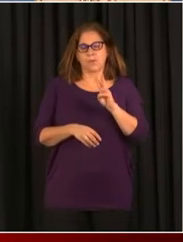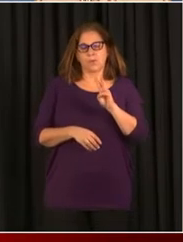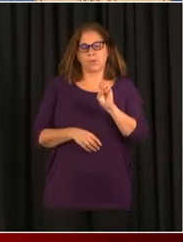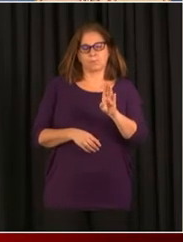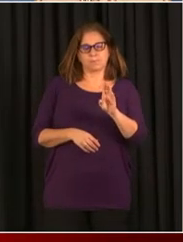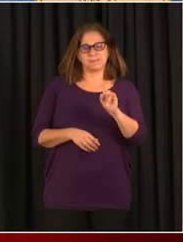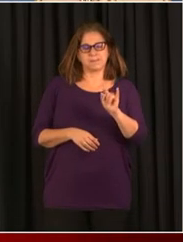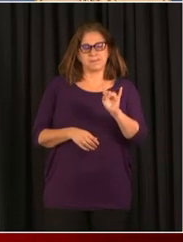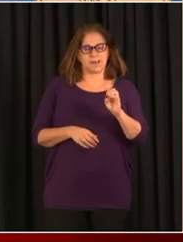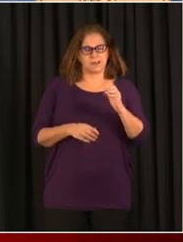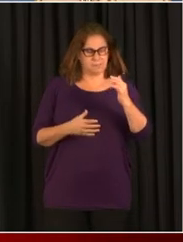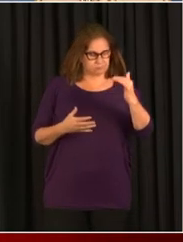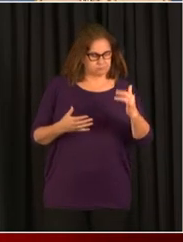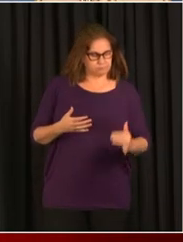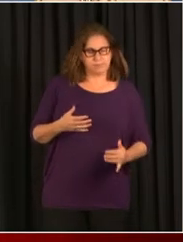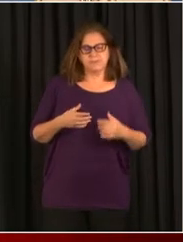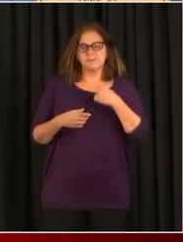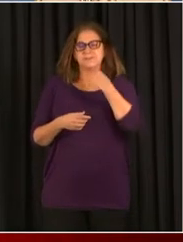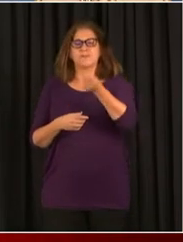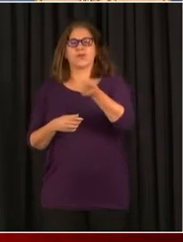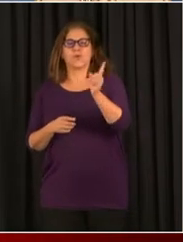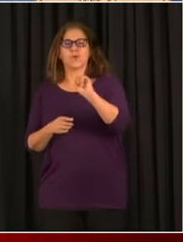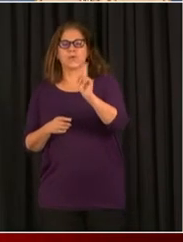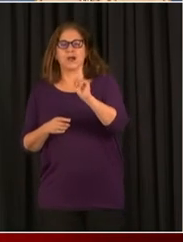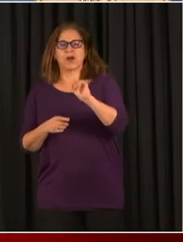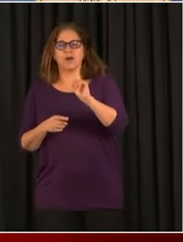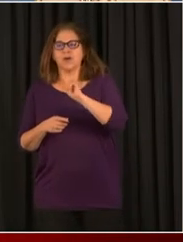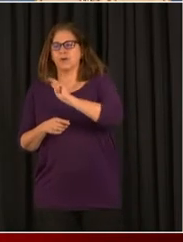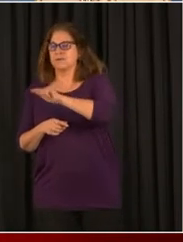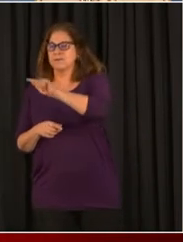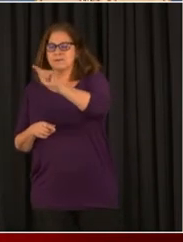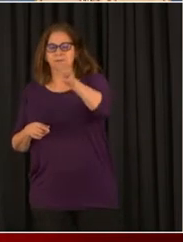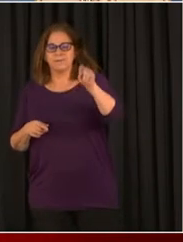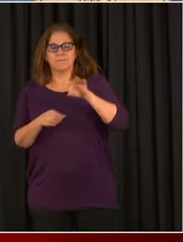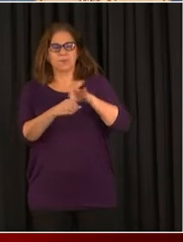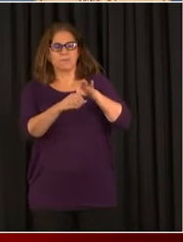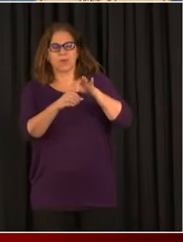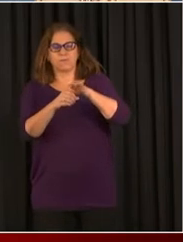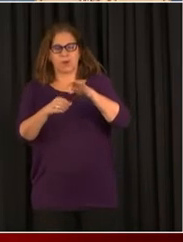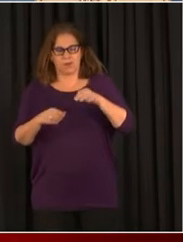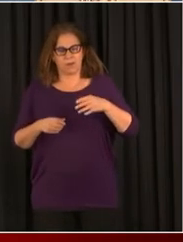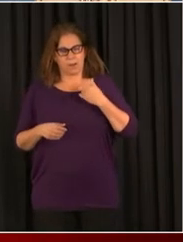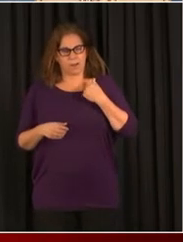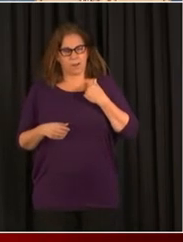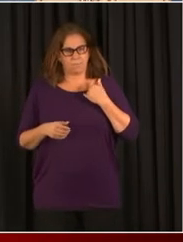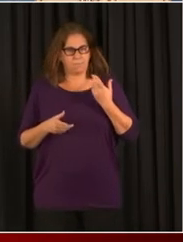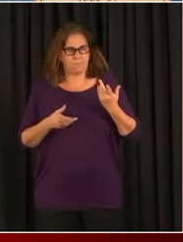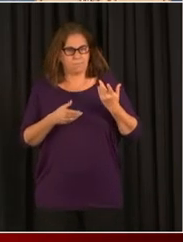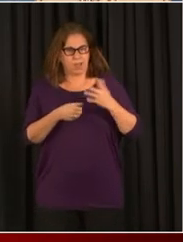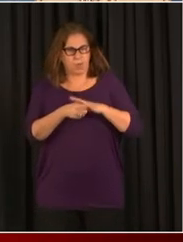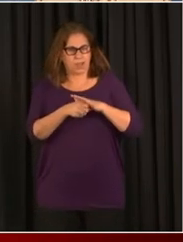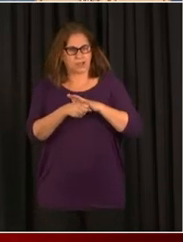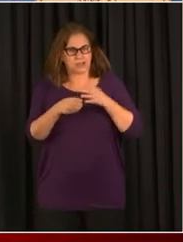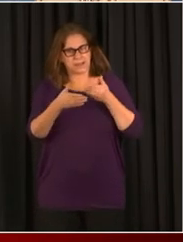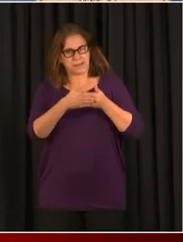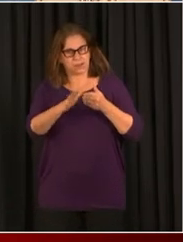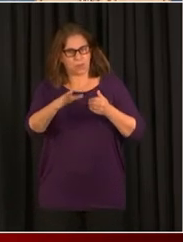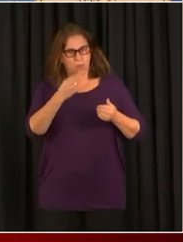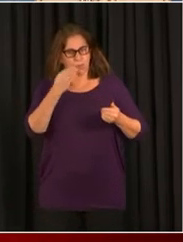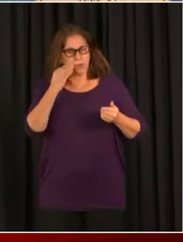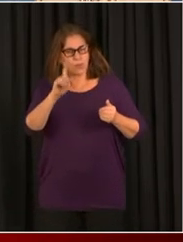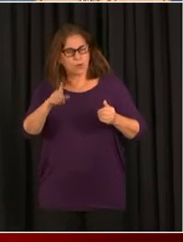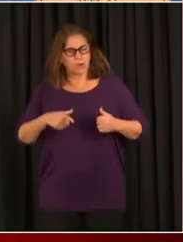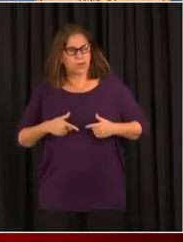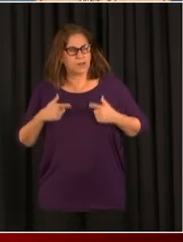are. And no matter where you live, you may vote at any of the early vote centers. If you're